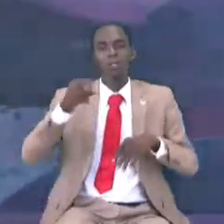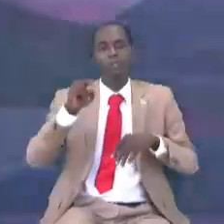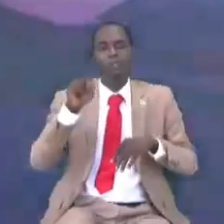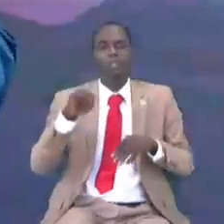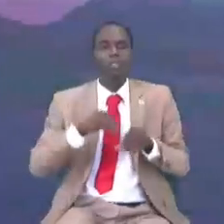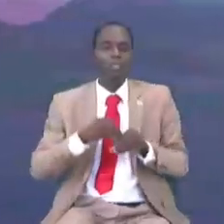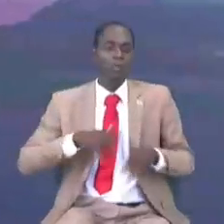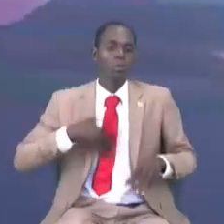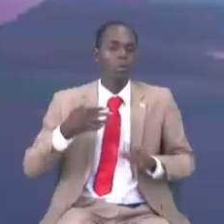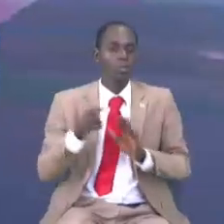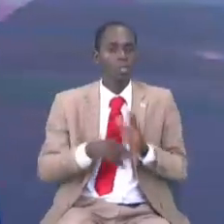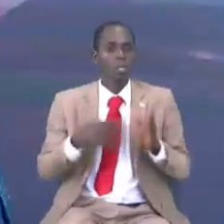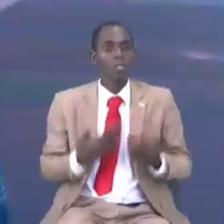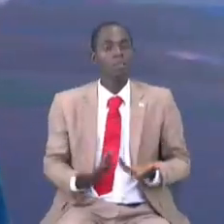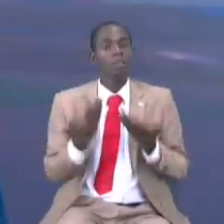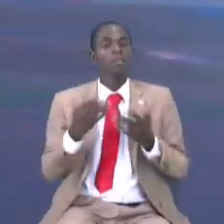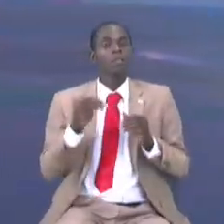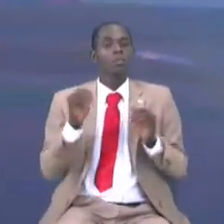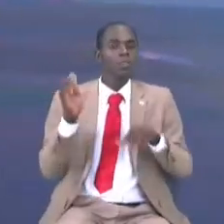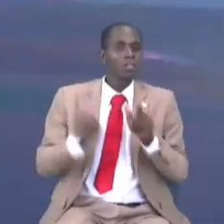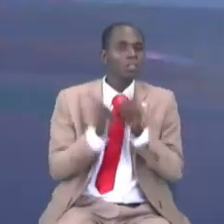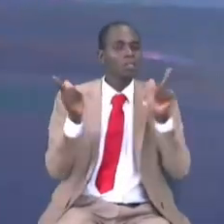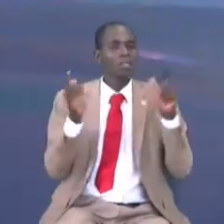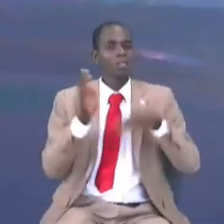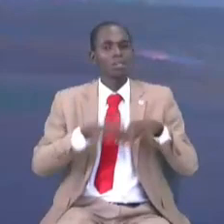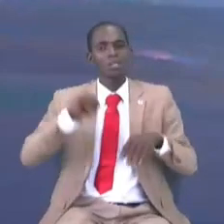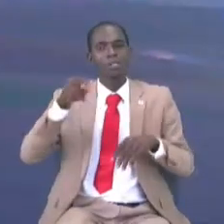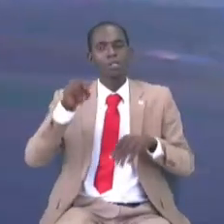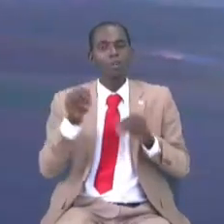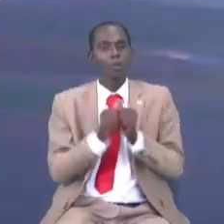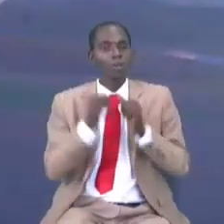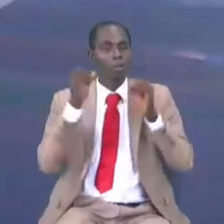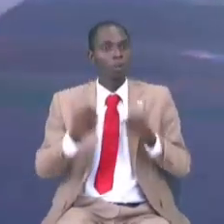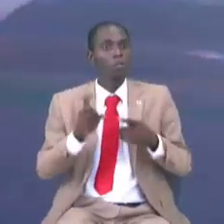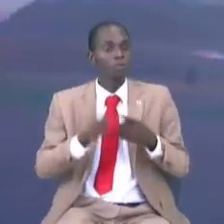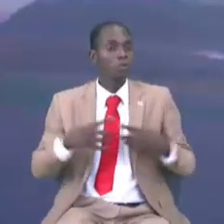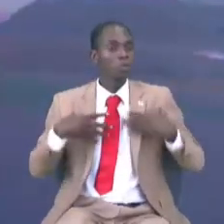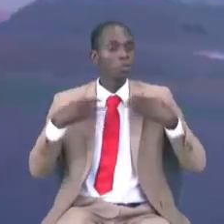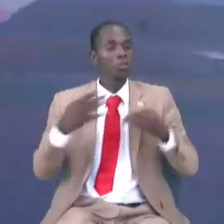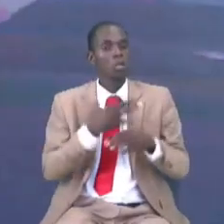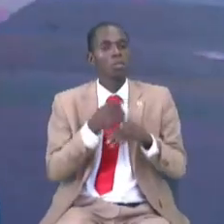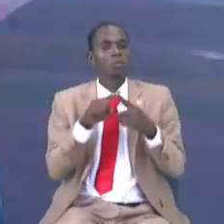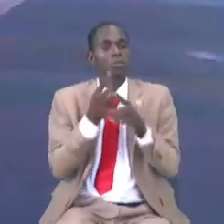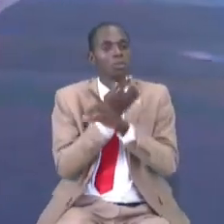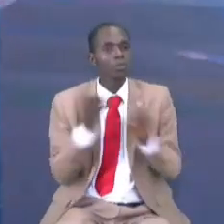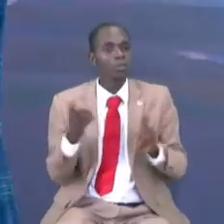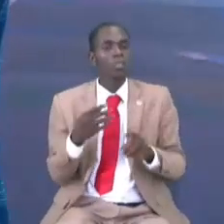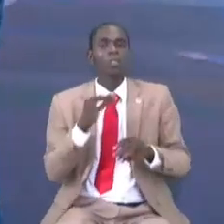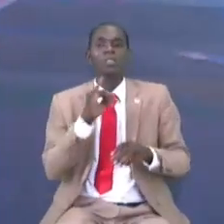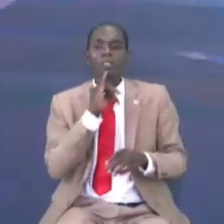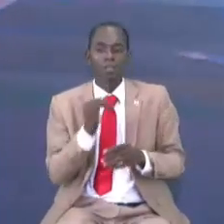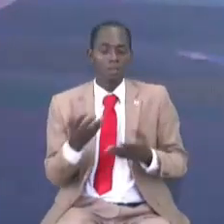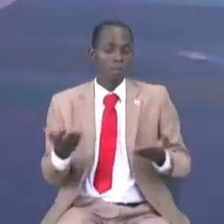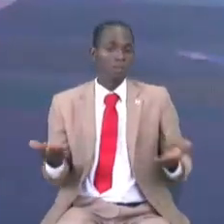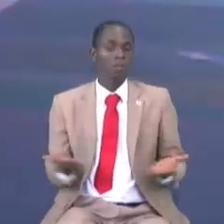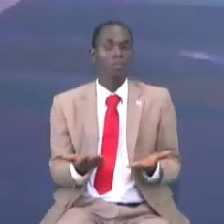deliver, greater than Jonah in his coming, wanting to die the death of everyone.